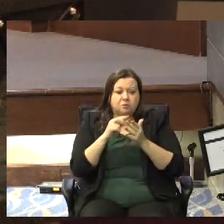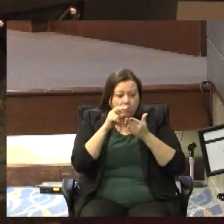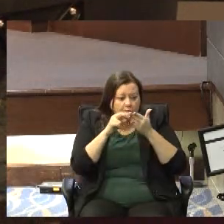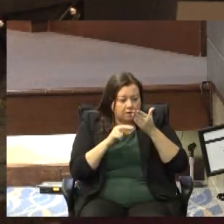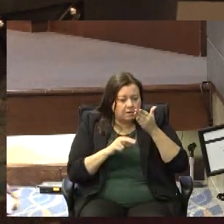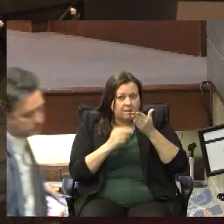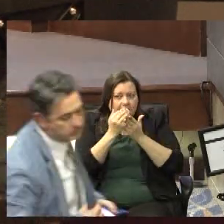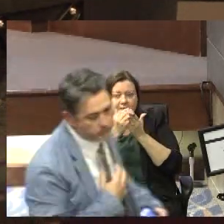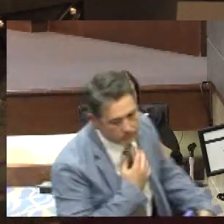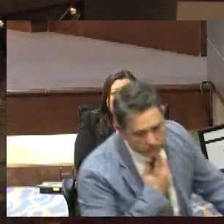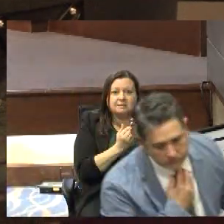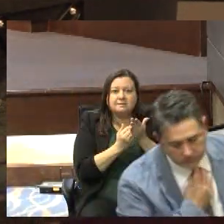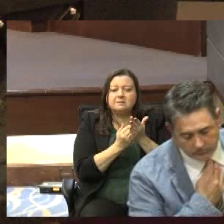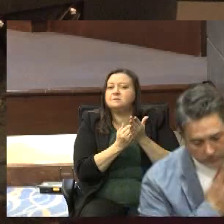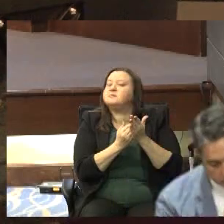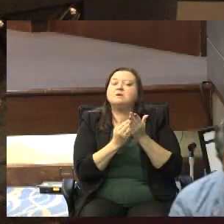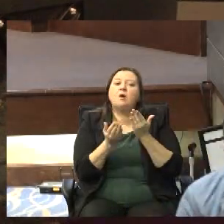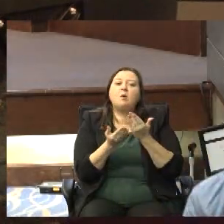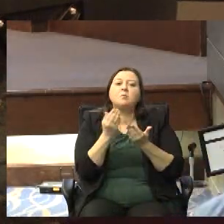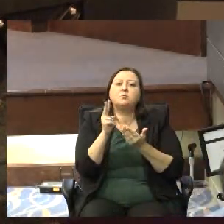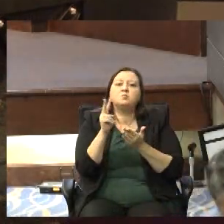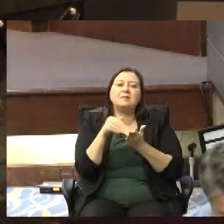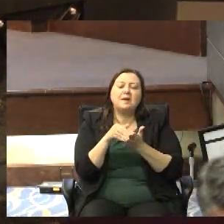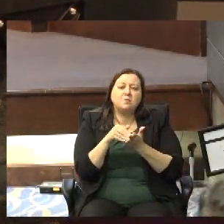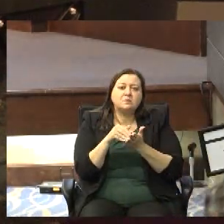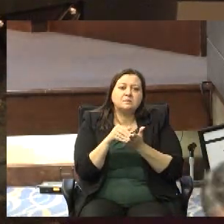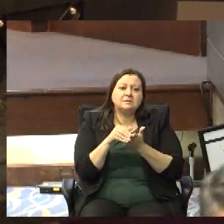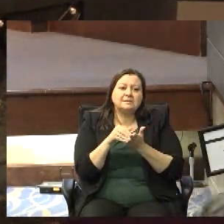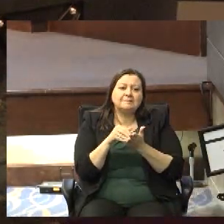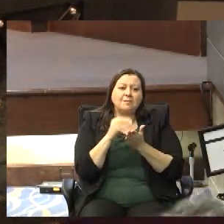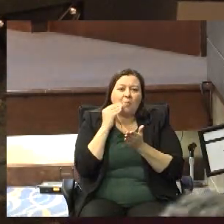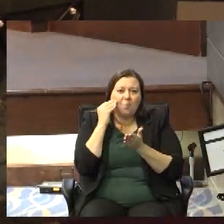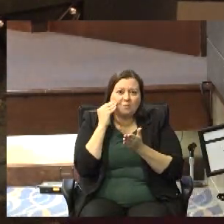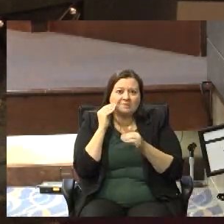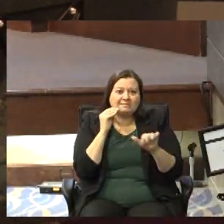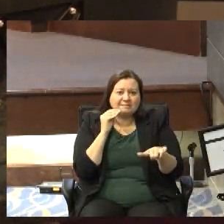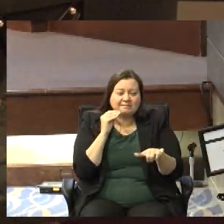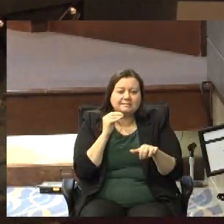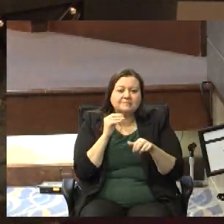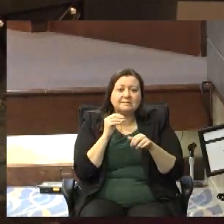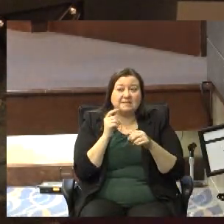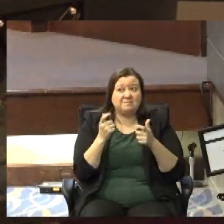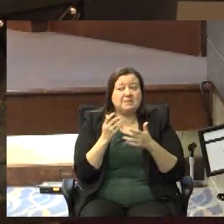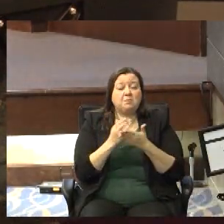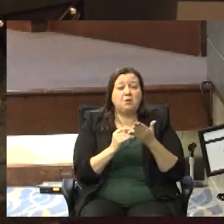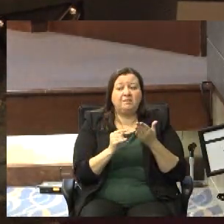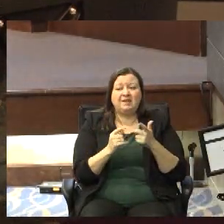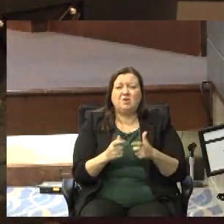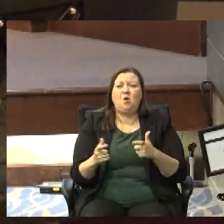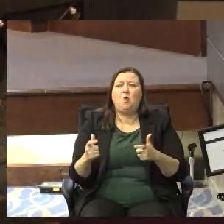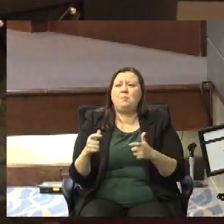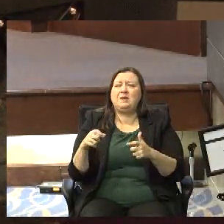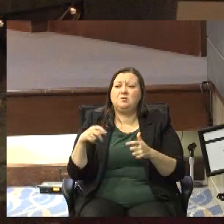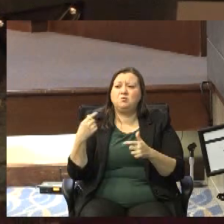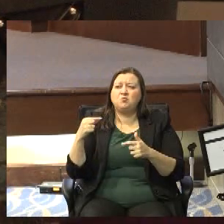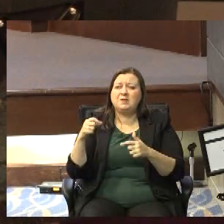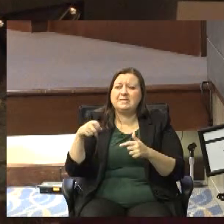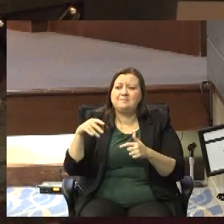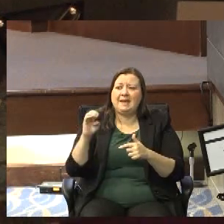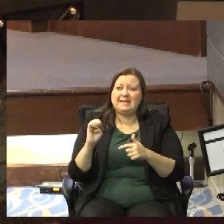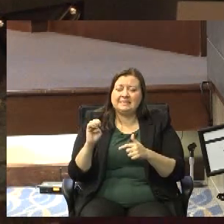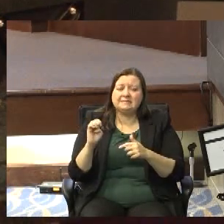marina, almost 2,000 resi units. A big part of it in open space, green space, which I